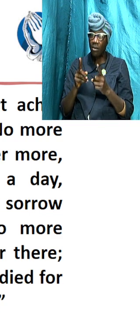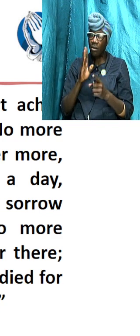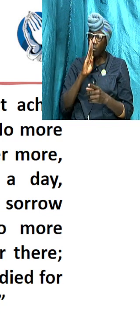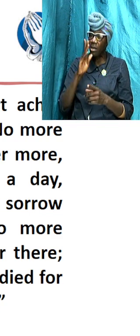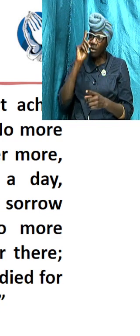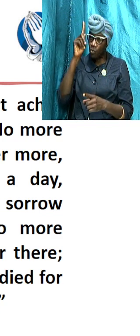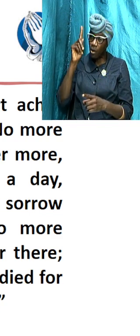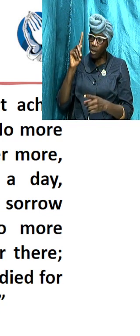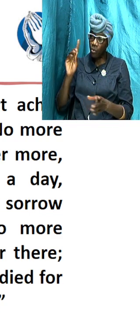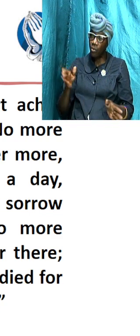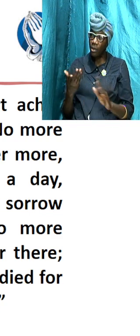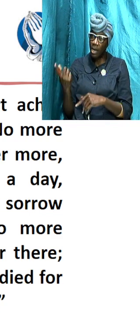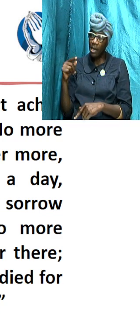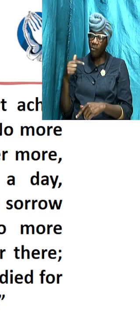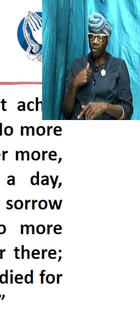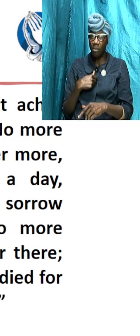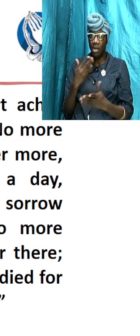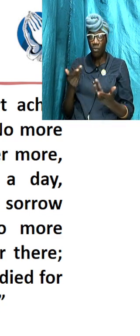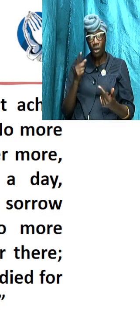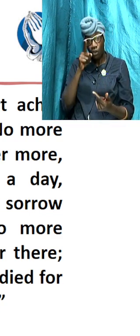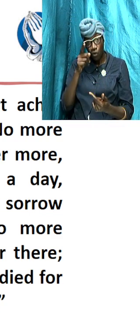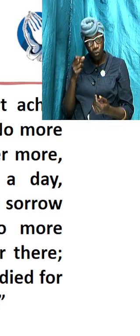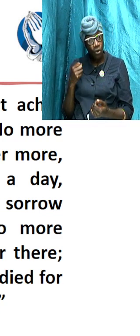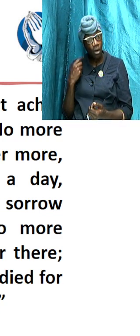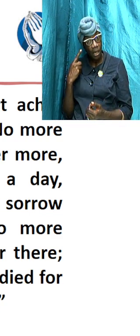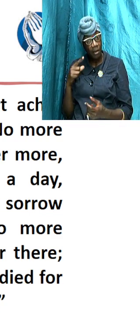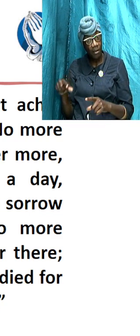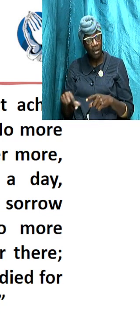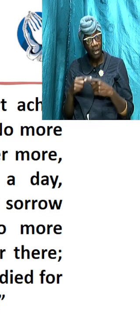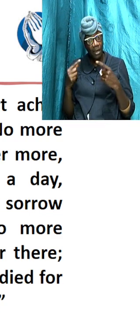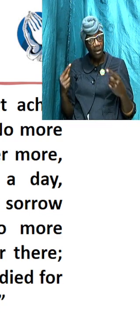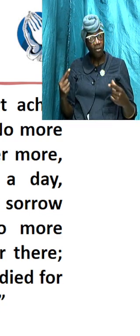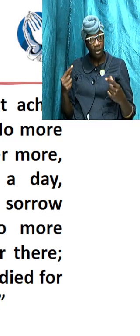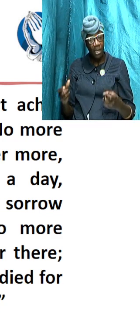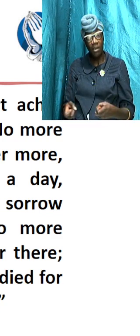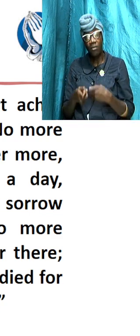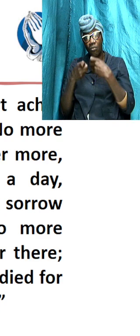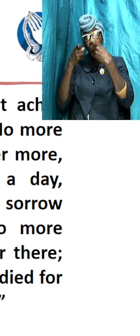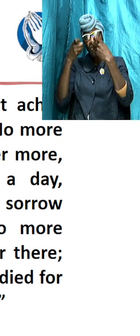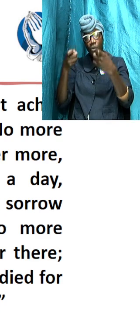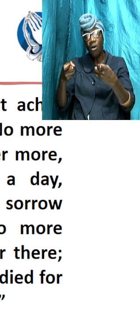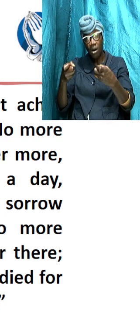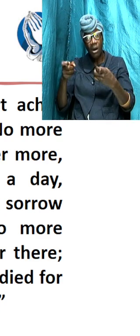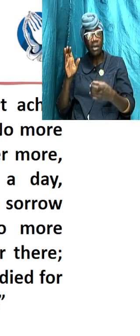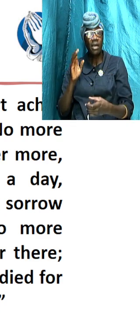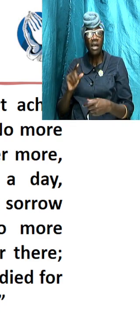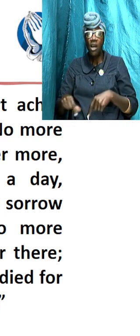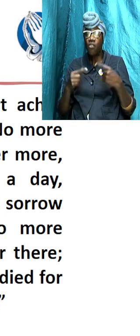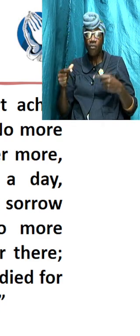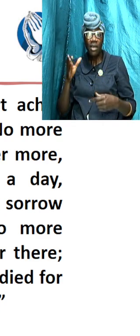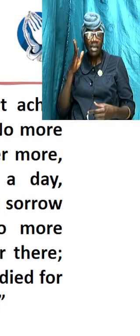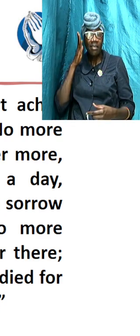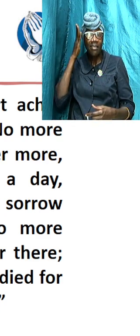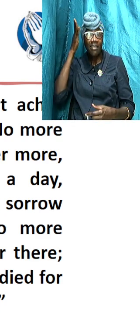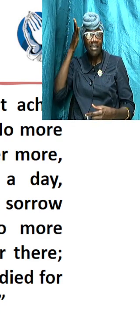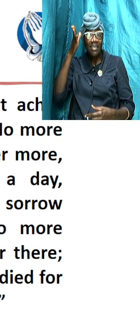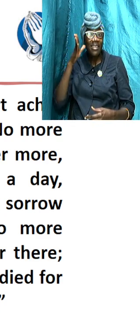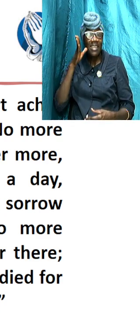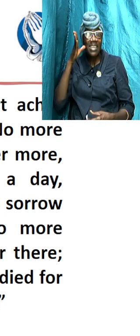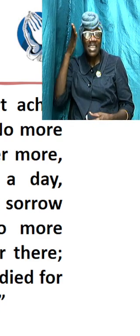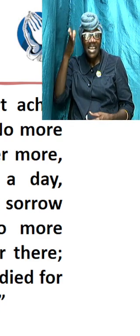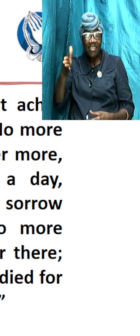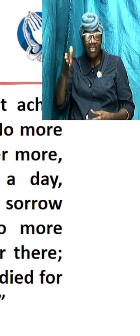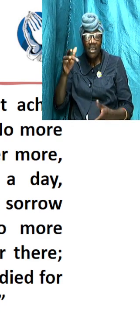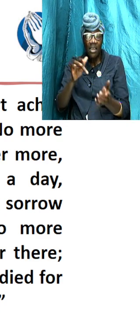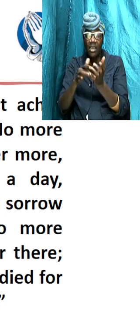died for me, I want us to understand that one of the greatest reward, our greatest destiny, is that Jesus himself is